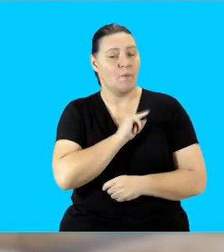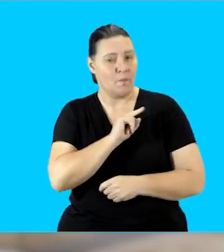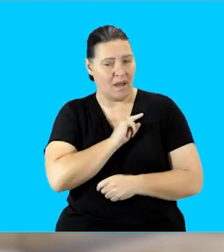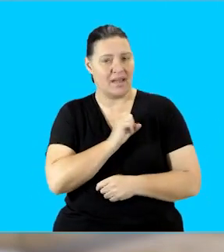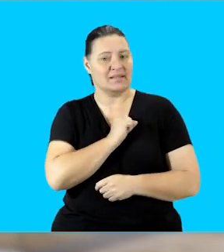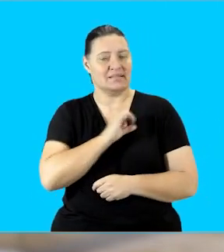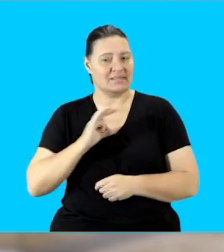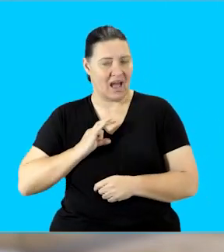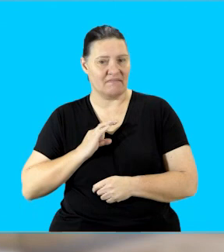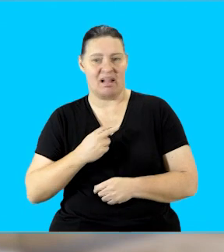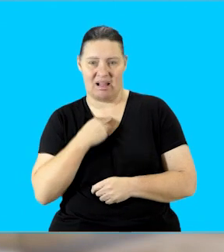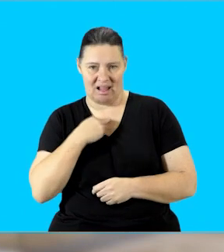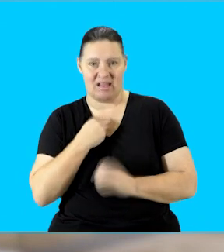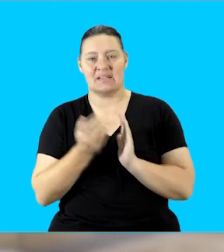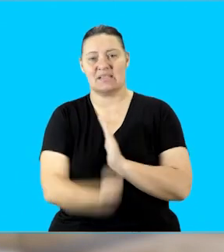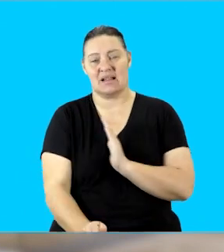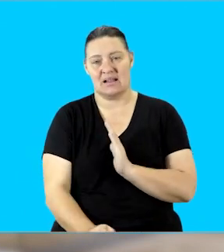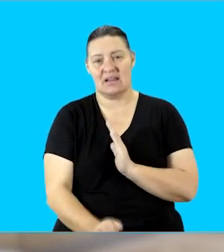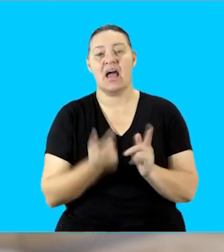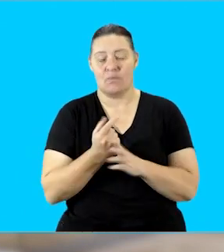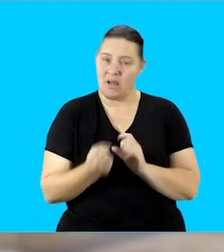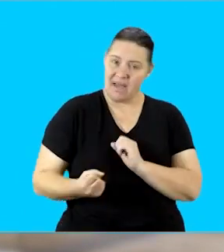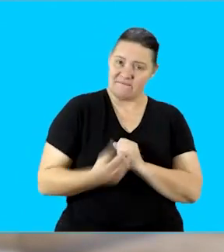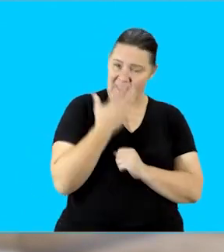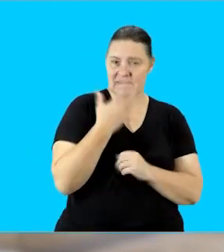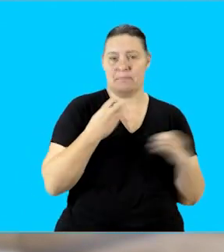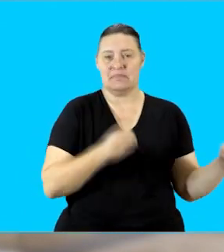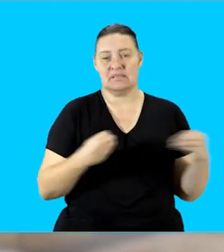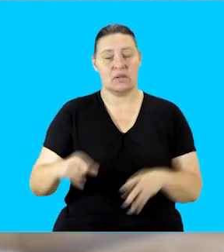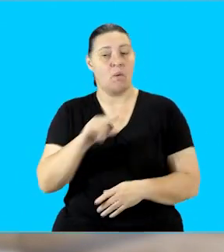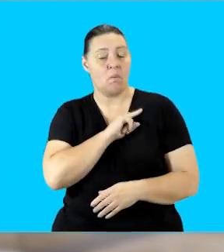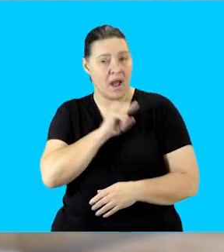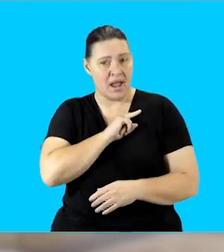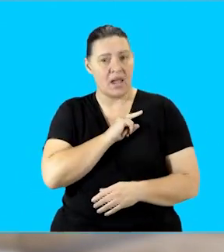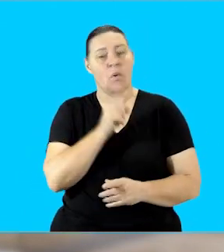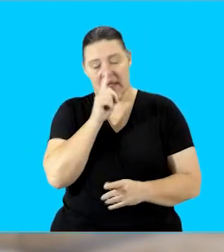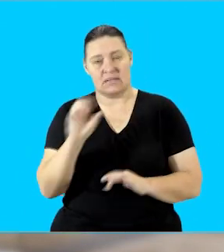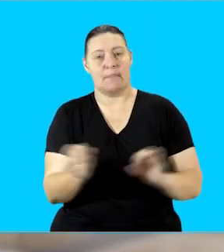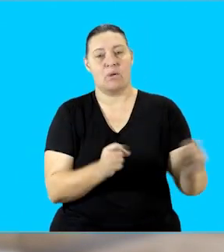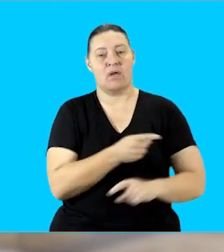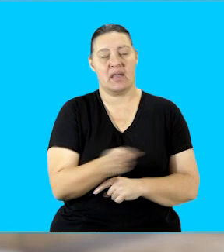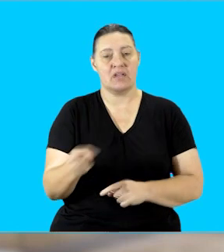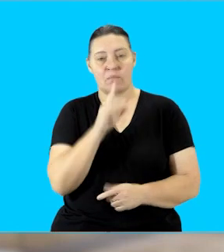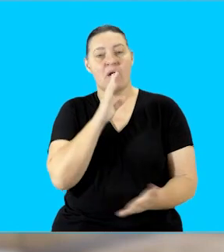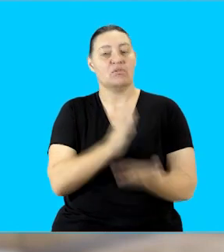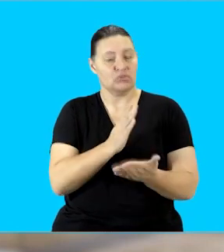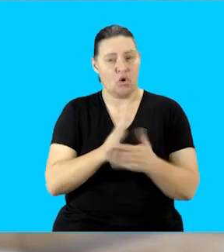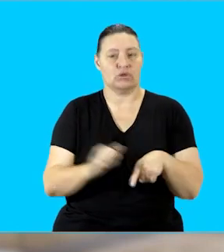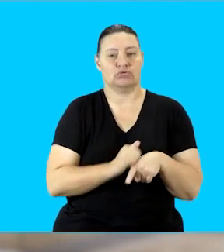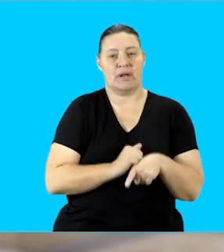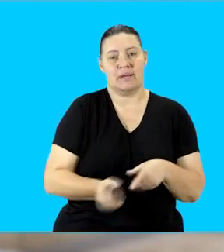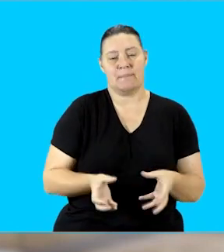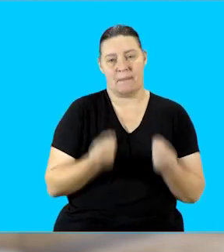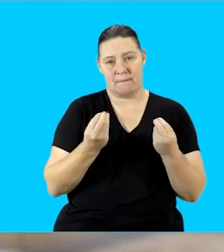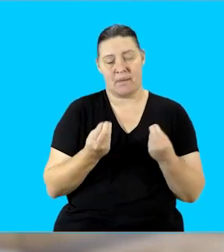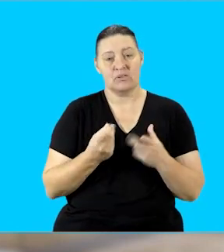of skills, and it's going to affect us as a business because we now have to employ them and then make sure that we train them, of which even after